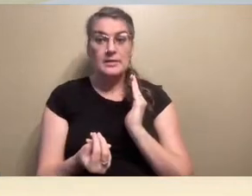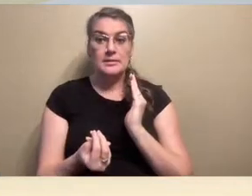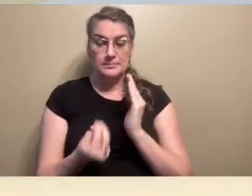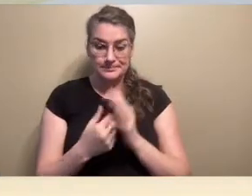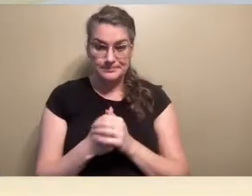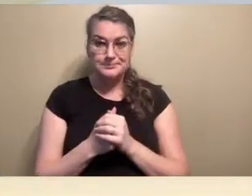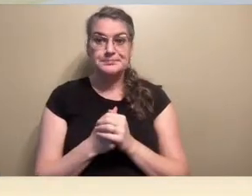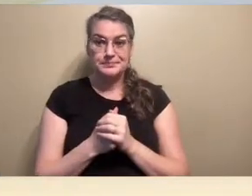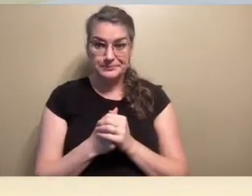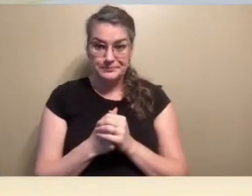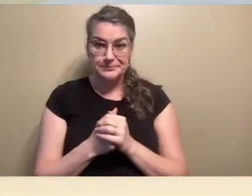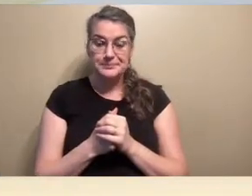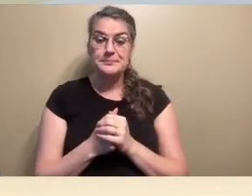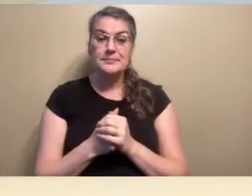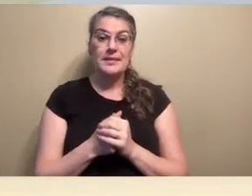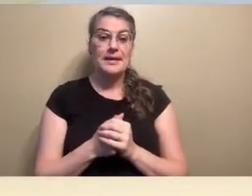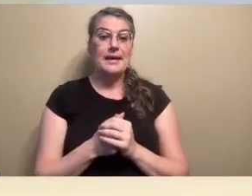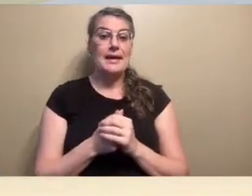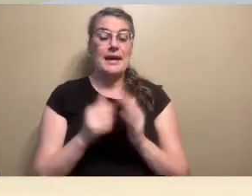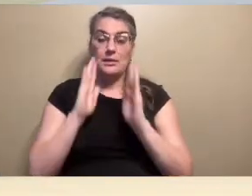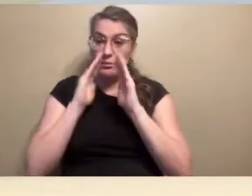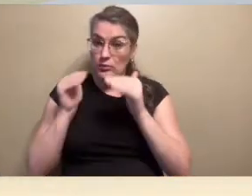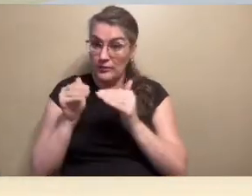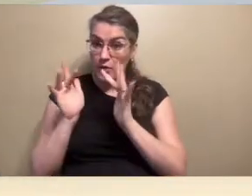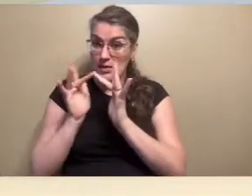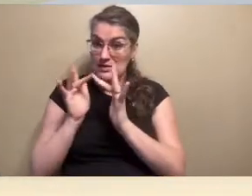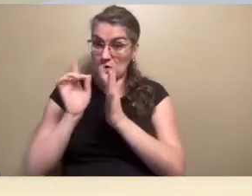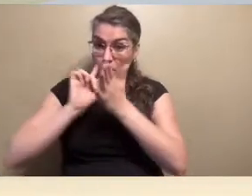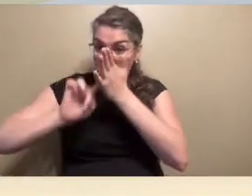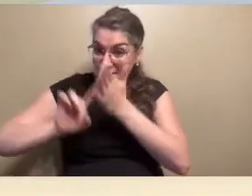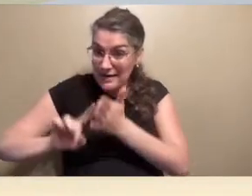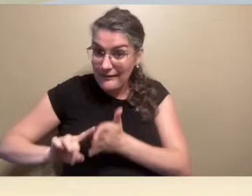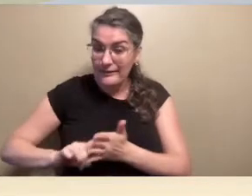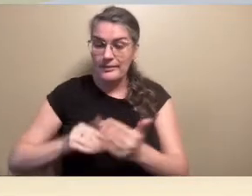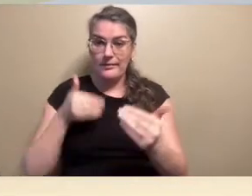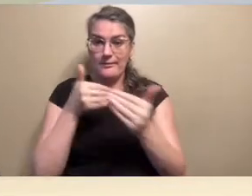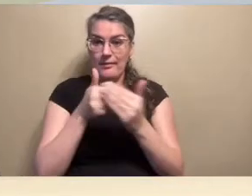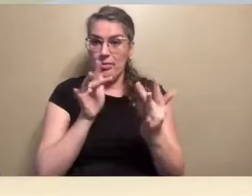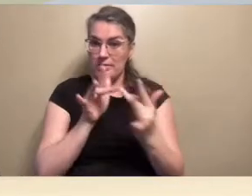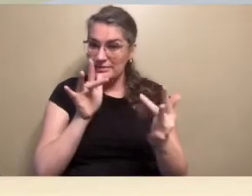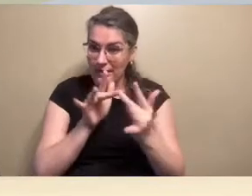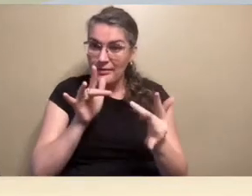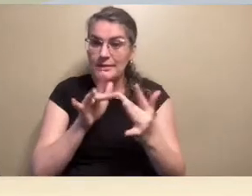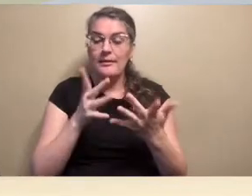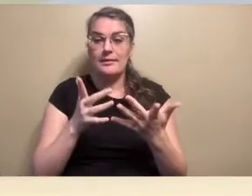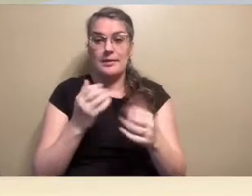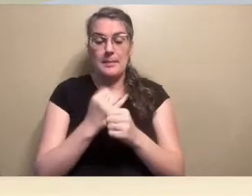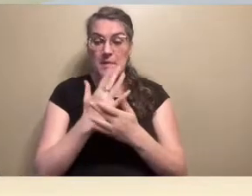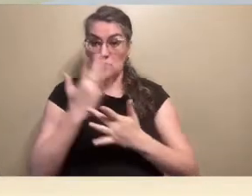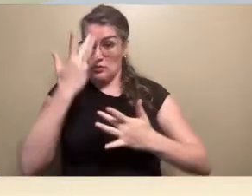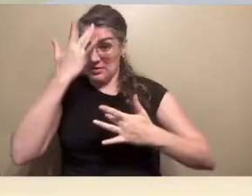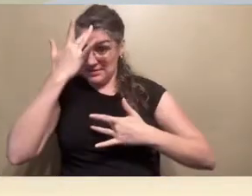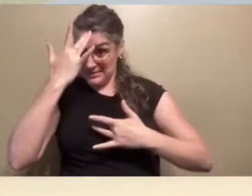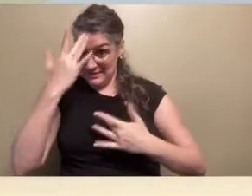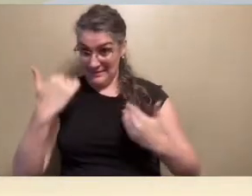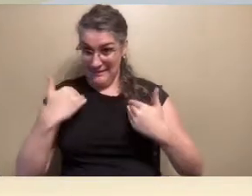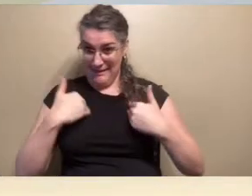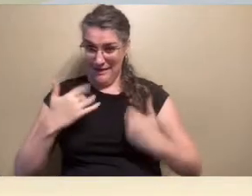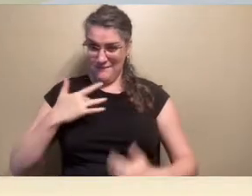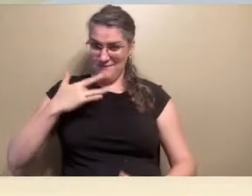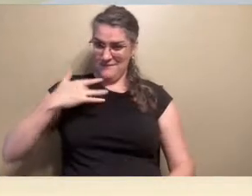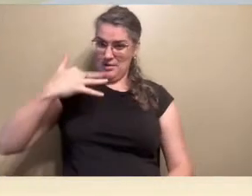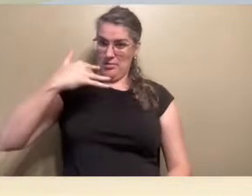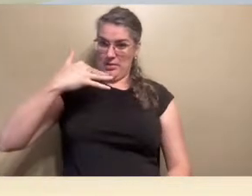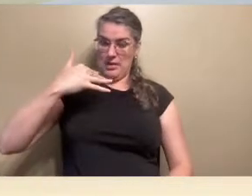resources on testing, contact tracing, and case management. So all of those things together. As I mentioned publicly a few